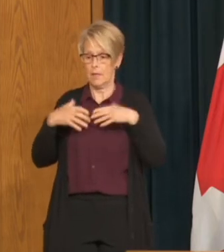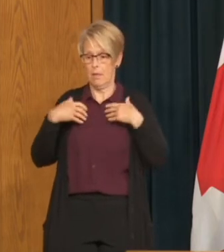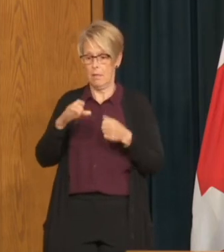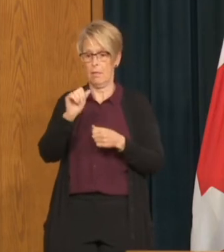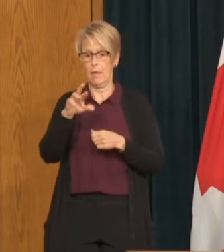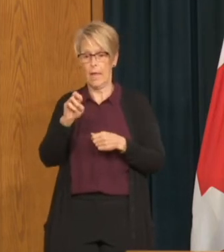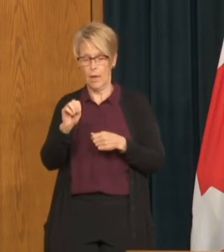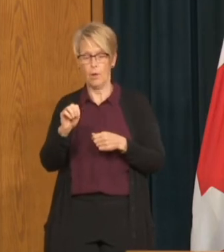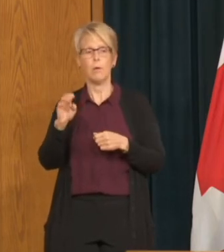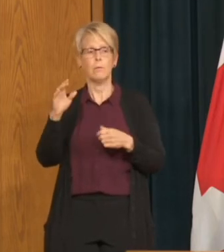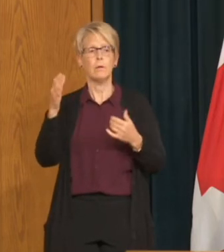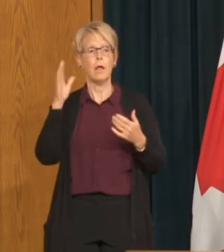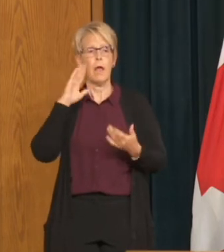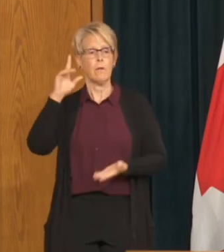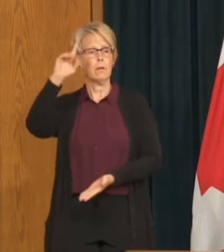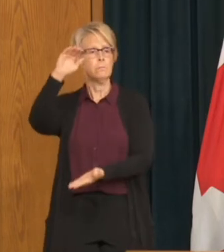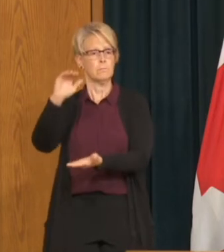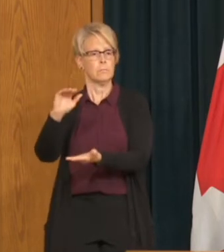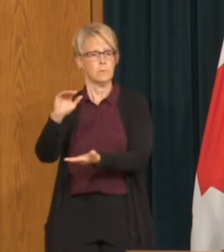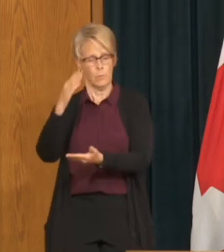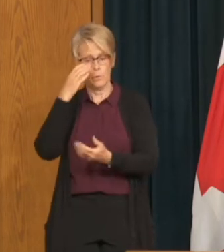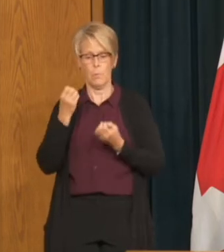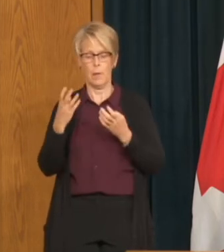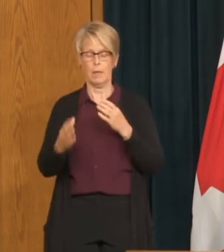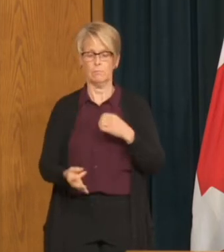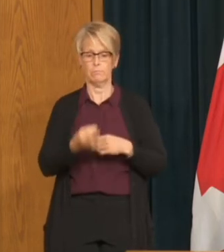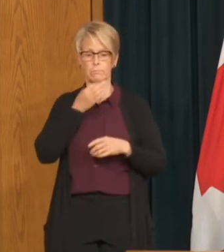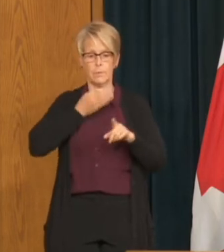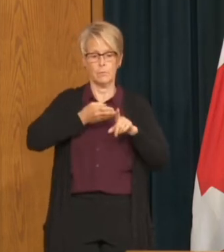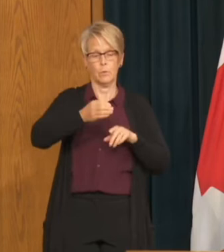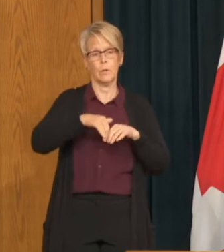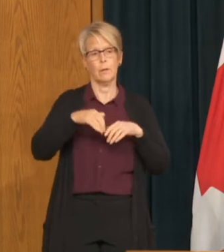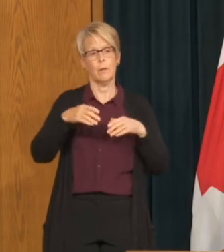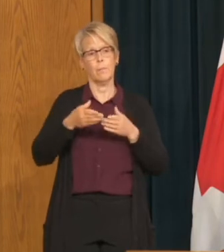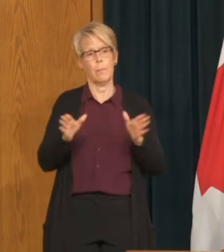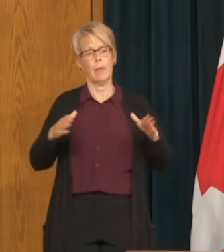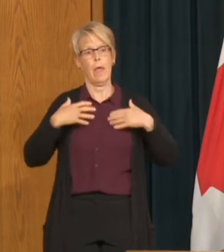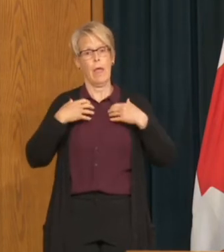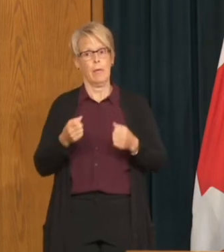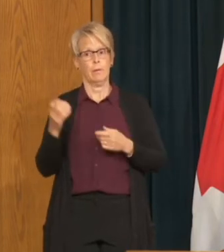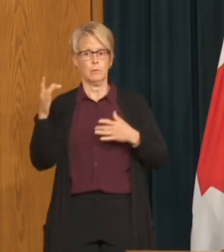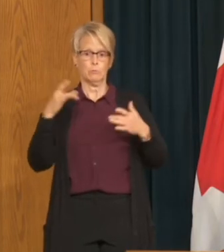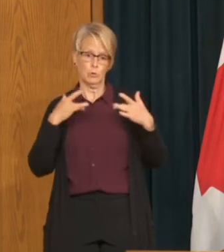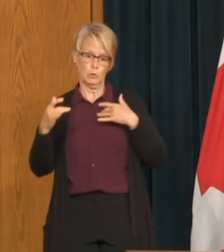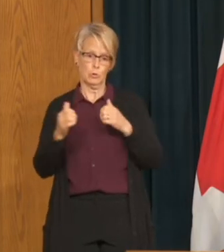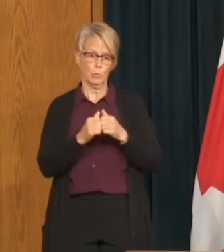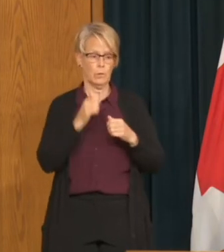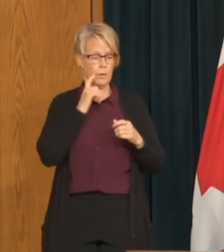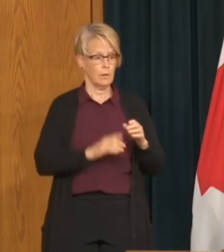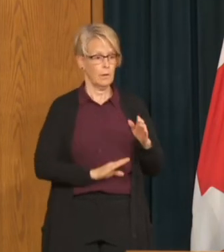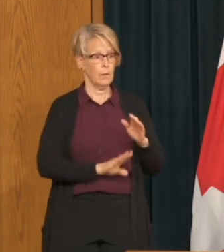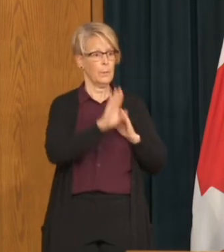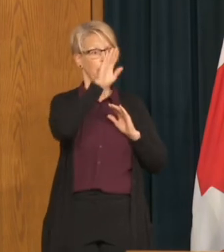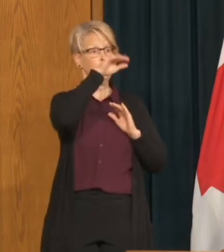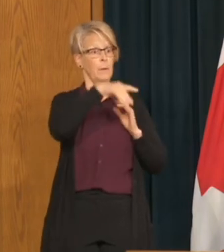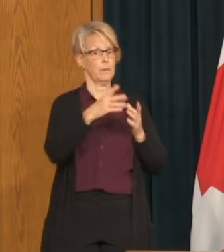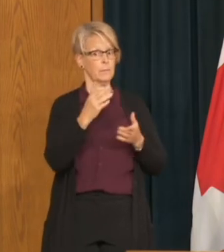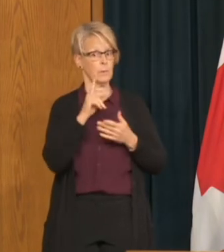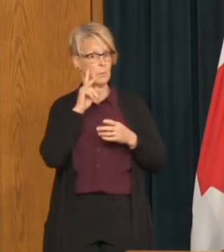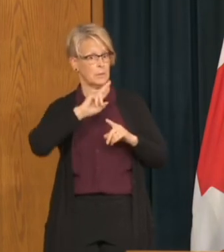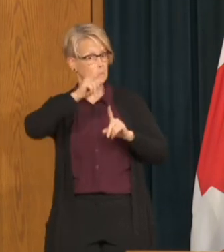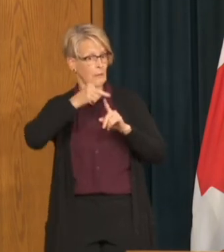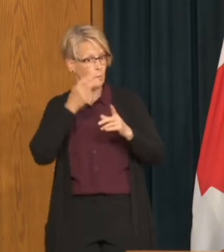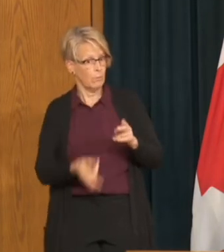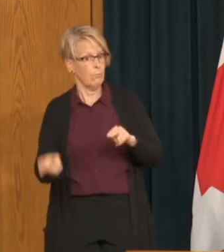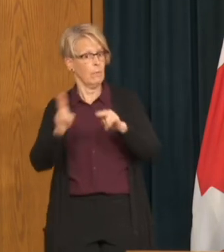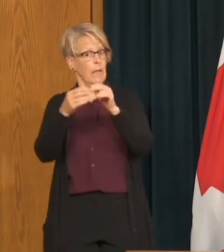be reduced. We also recognize that many experts in public health are concerned about a second wave of COVID-19 in the next few months.